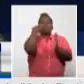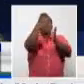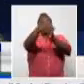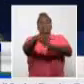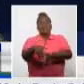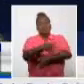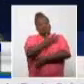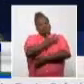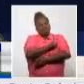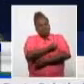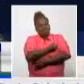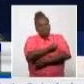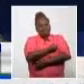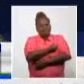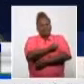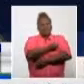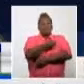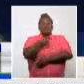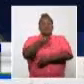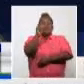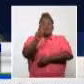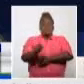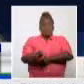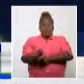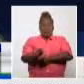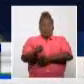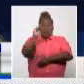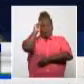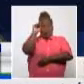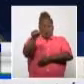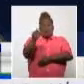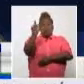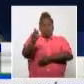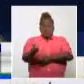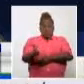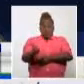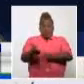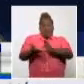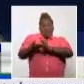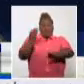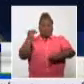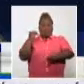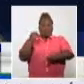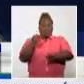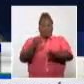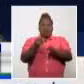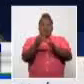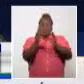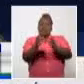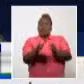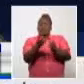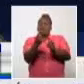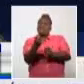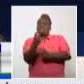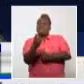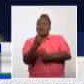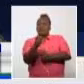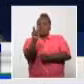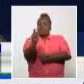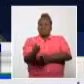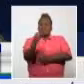you take out the ones that have already died, unfortunately, the ones that have been evacuated, and the ones that are